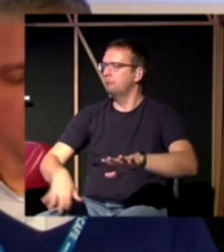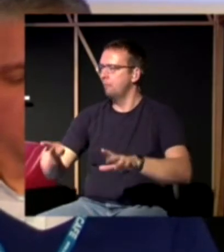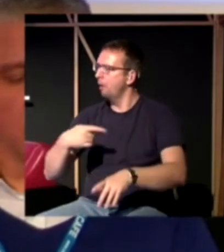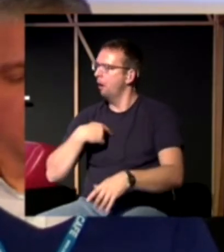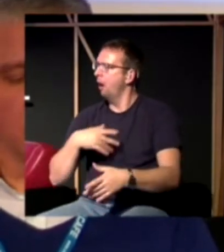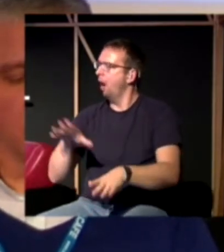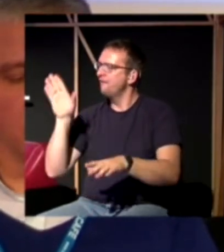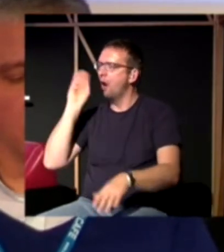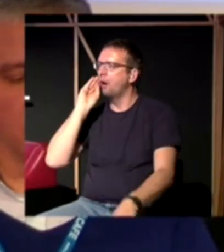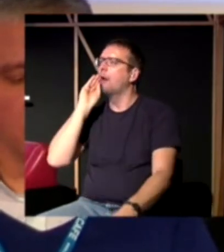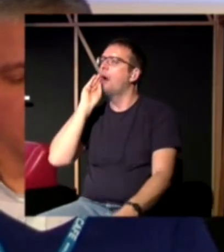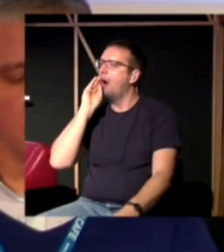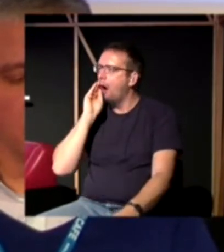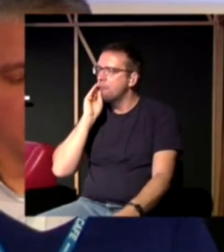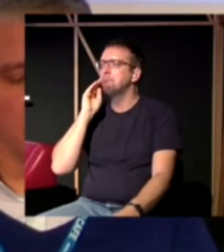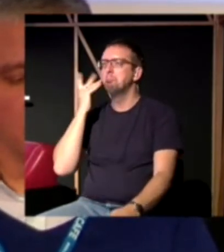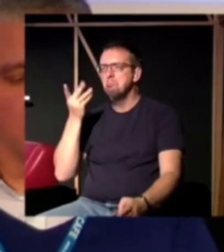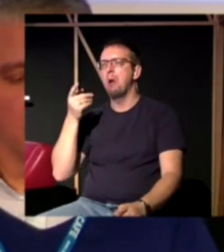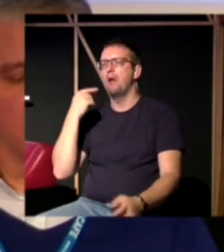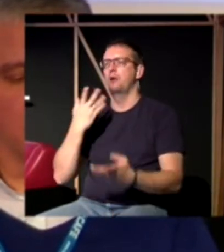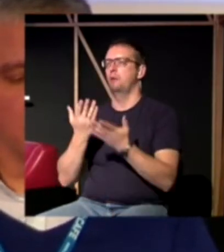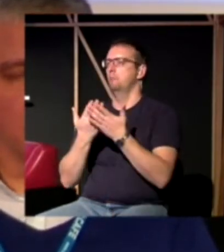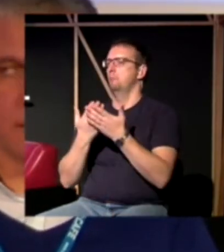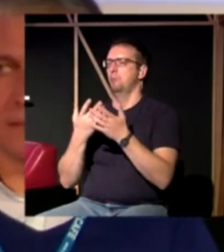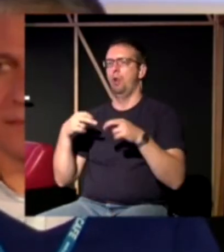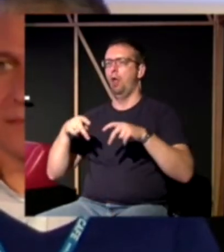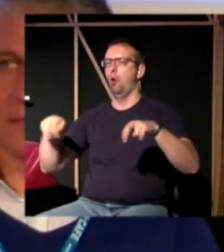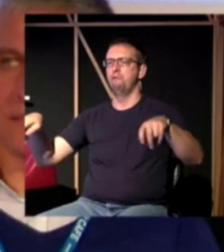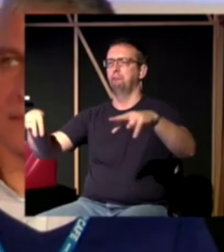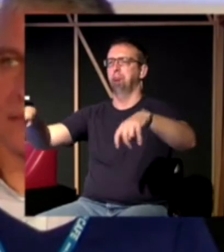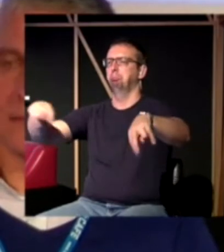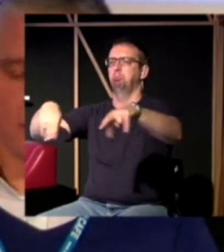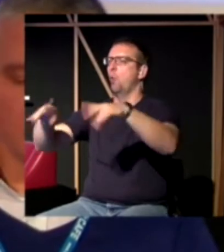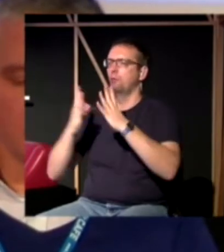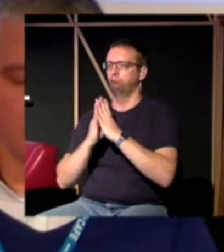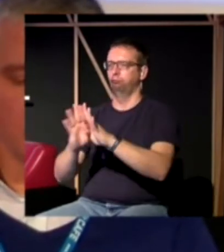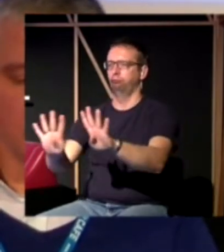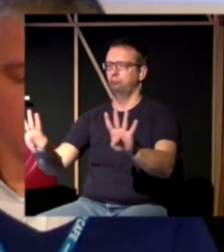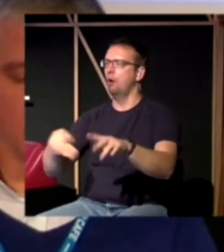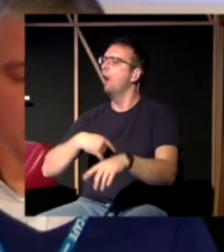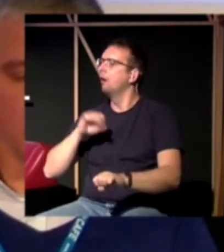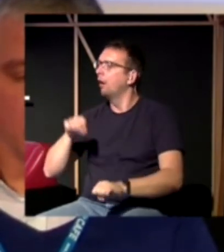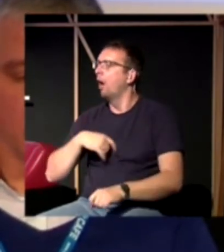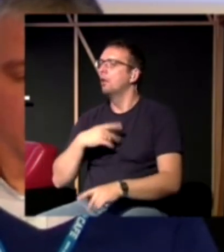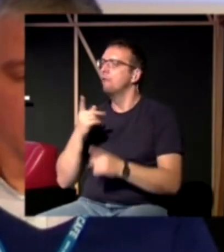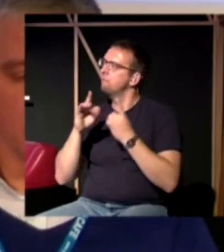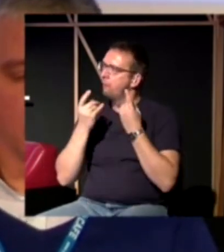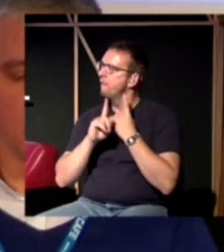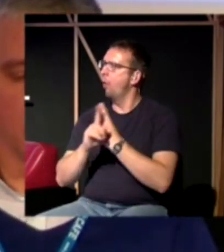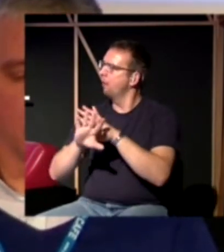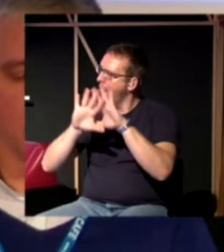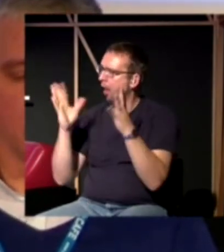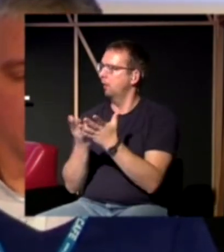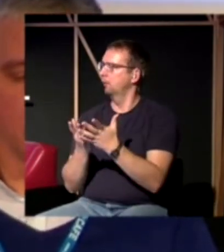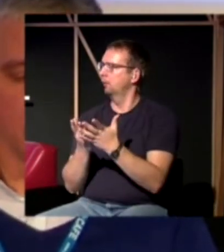felt incredibly involved. I was able to follow the match. I could tell what was happening. I knew how much time was left.